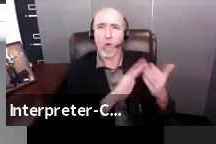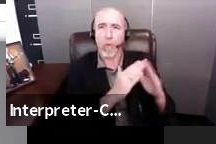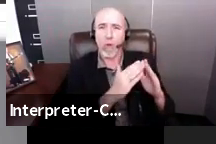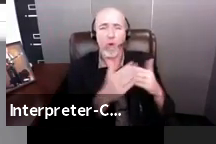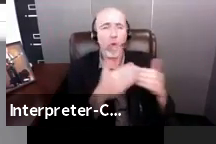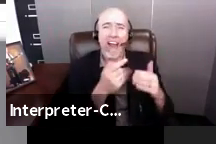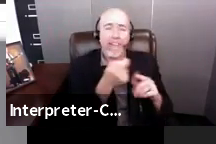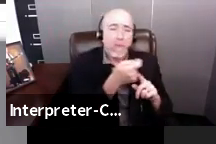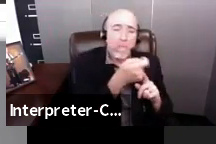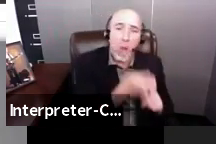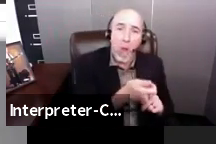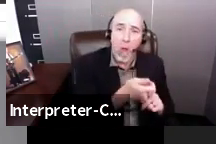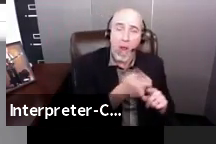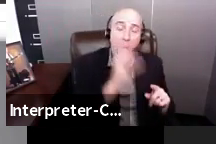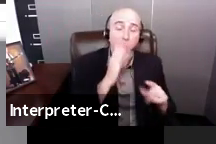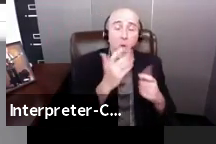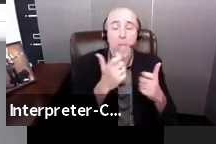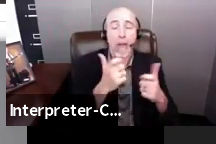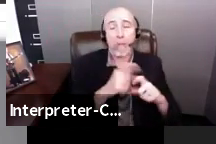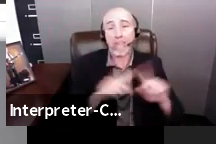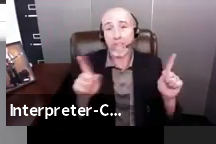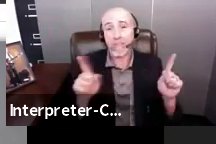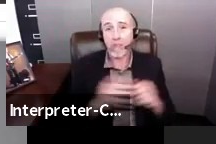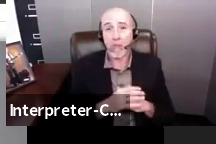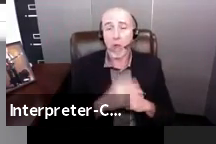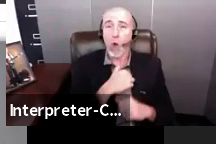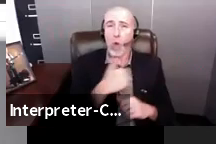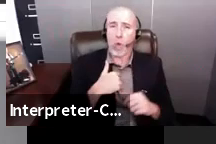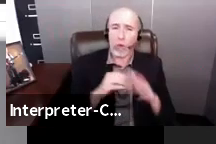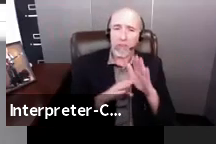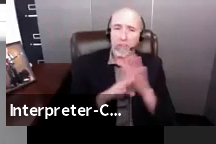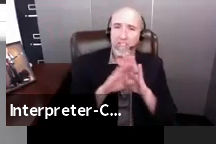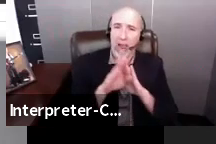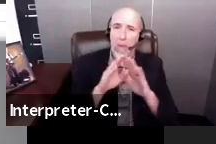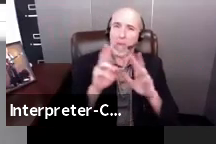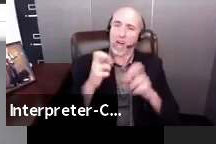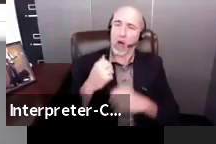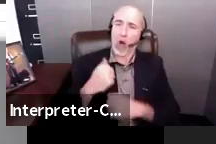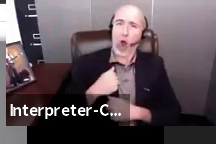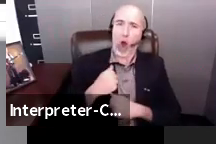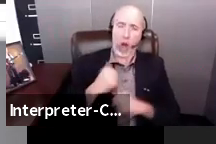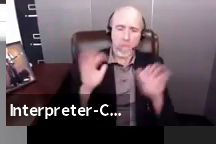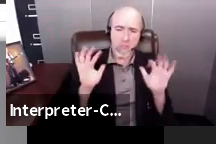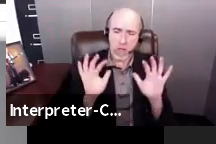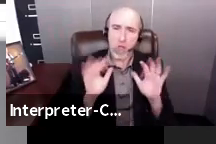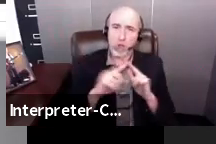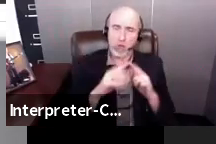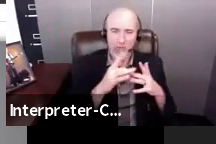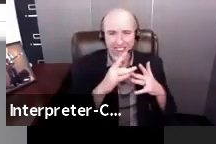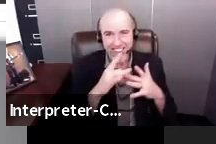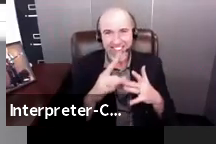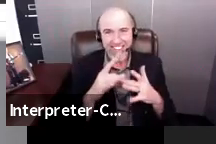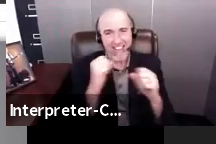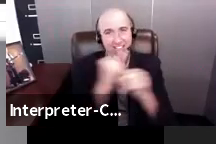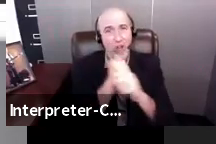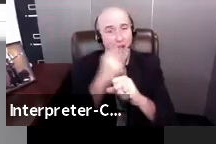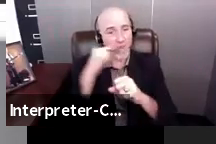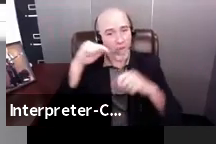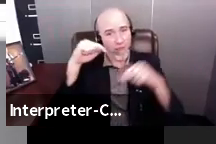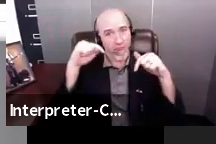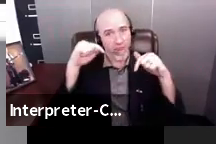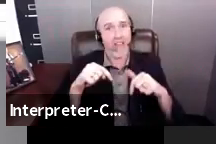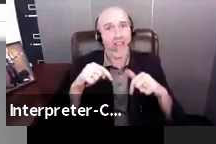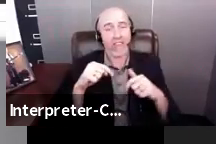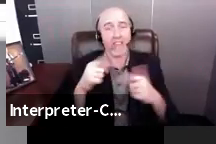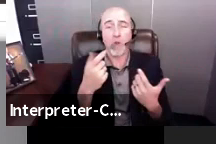small, it will make a difference. We're developing an army to lead the charge for this cause so that